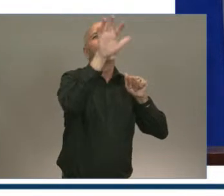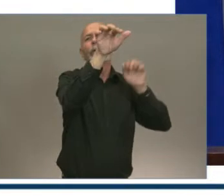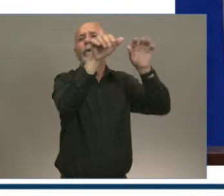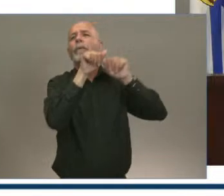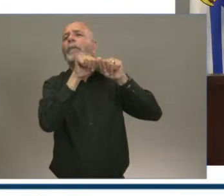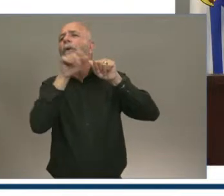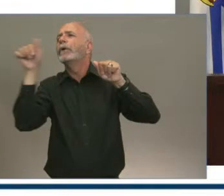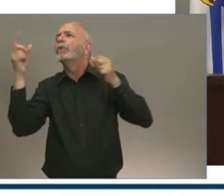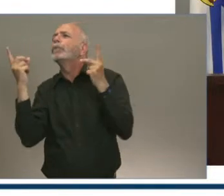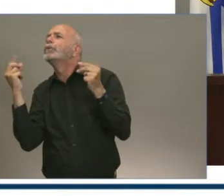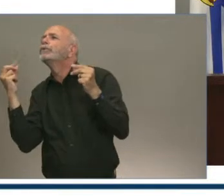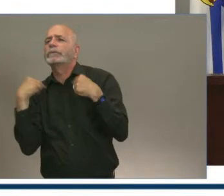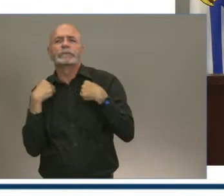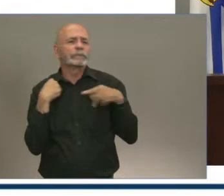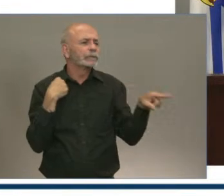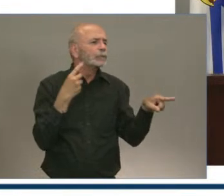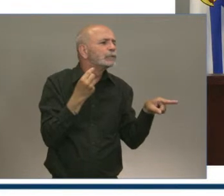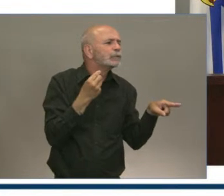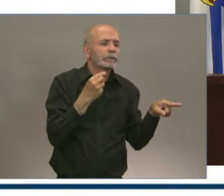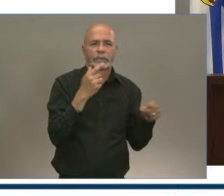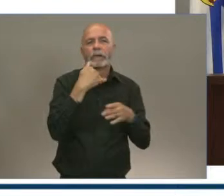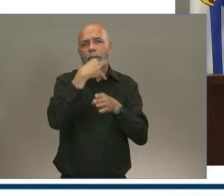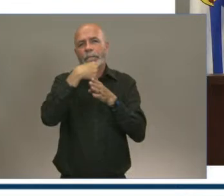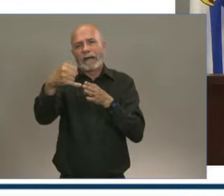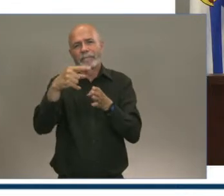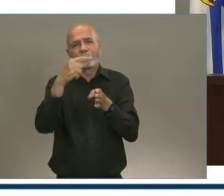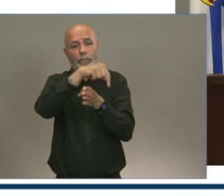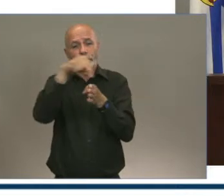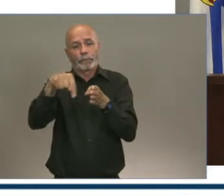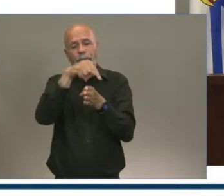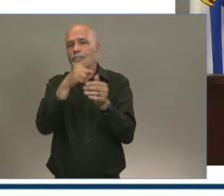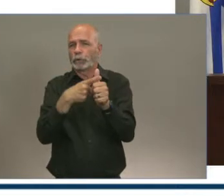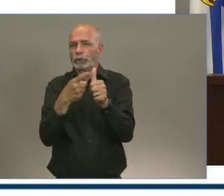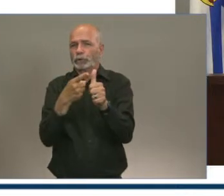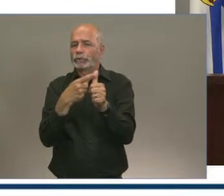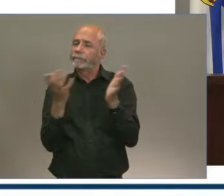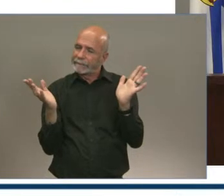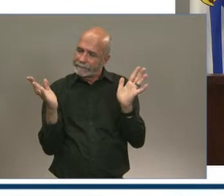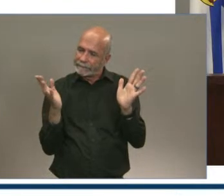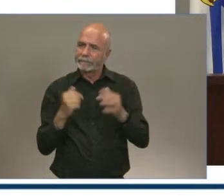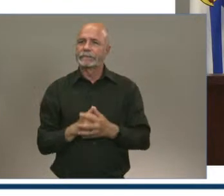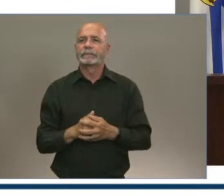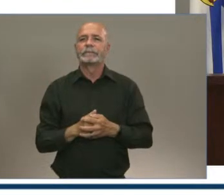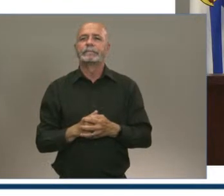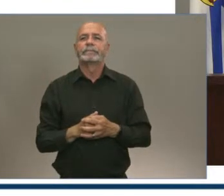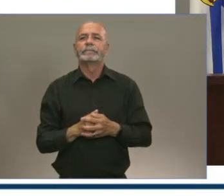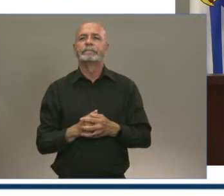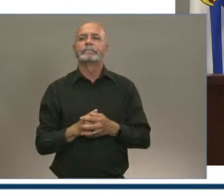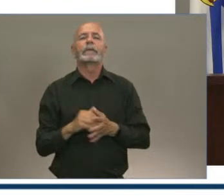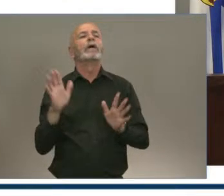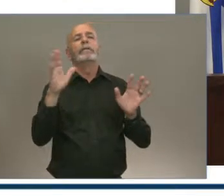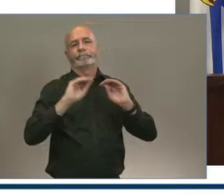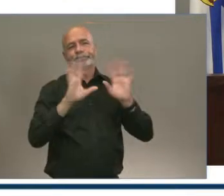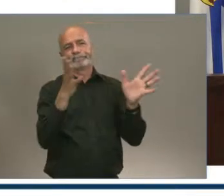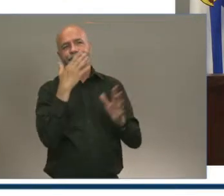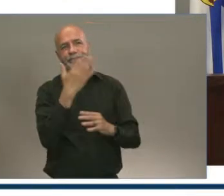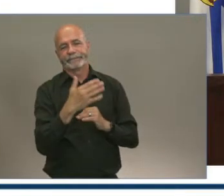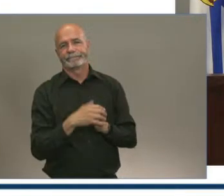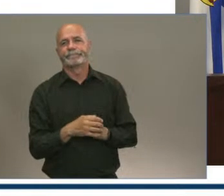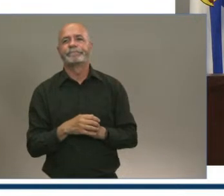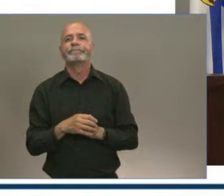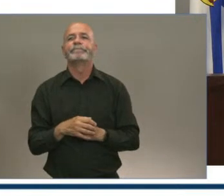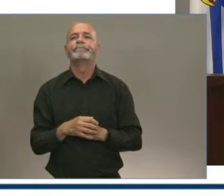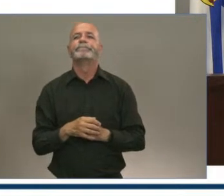Go ahead with your follow-up, Lindsay. Thank you for that, Premier. I appreciate all those factors that go into those